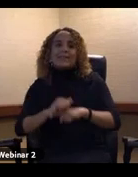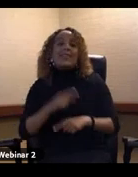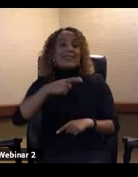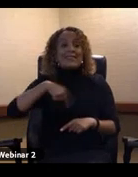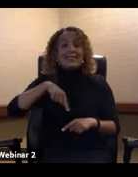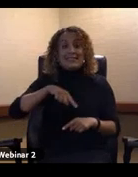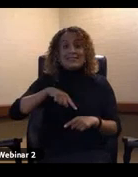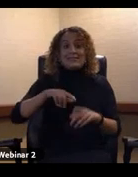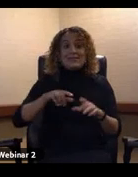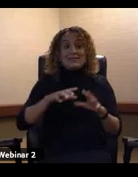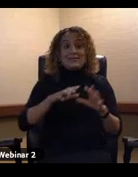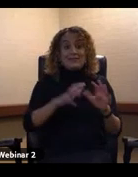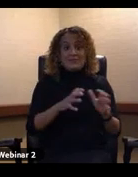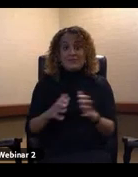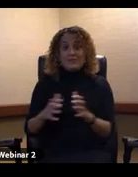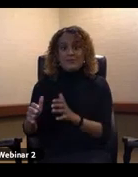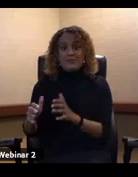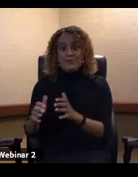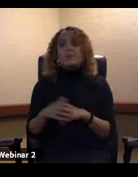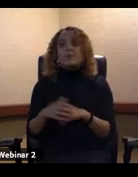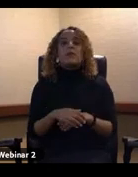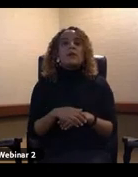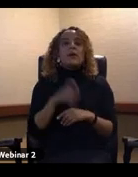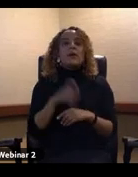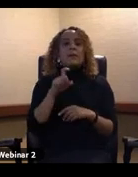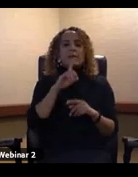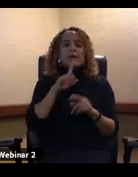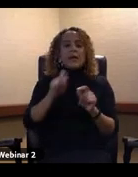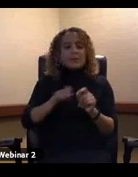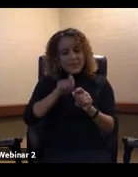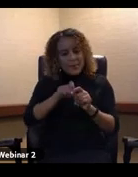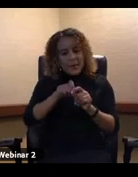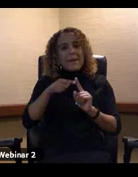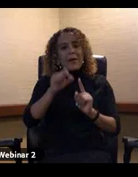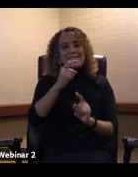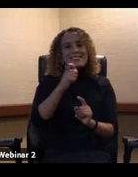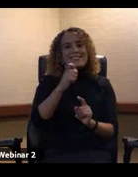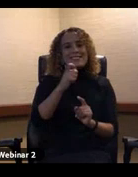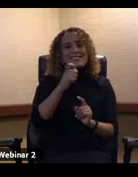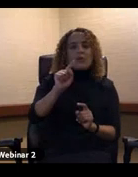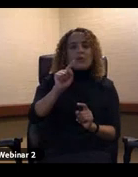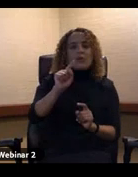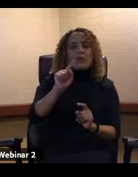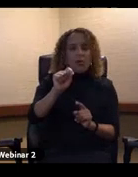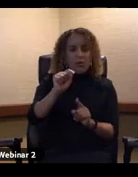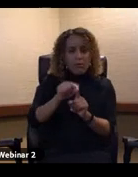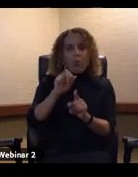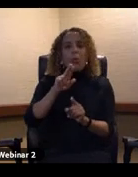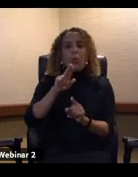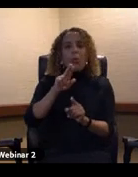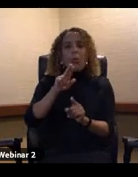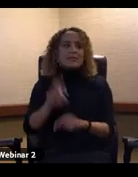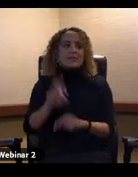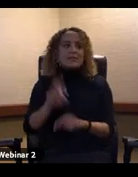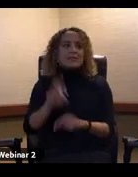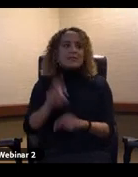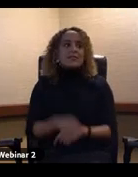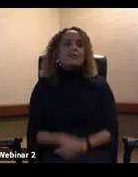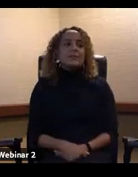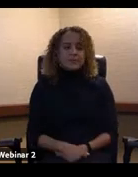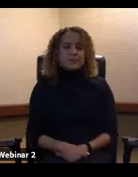training. These activities must be tailored and about sexual assault and domestic violence. And grant funds can only